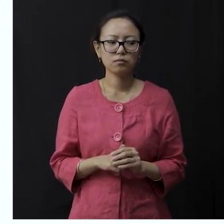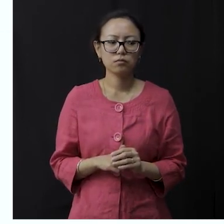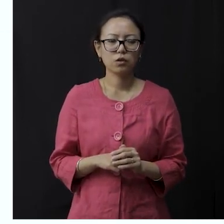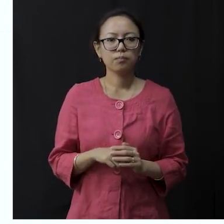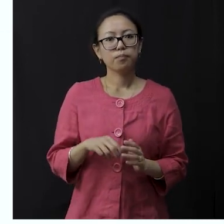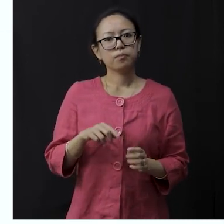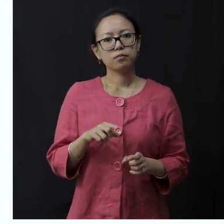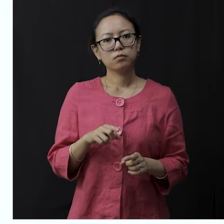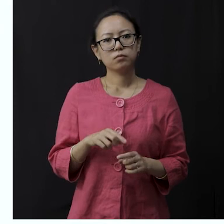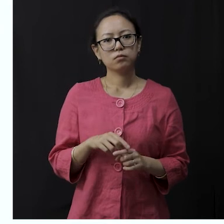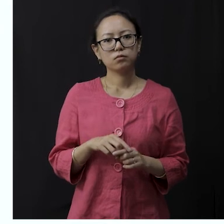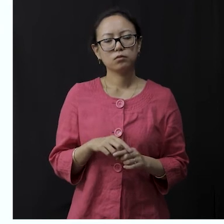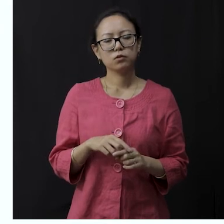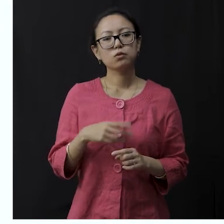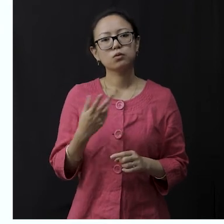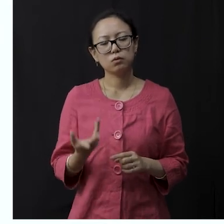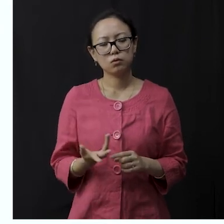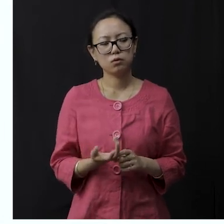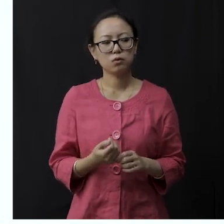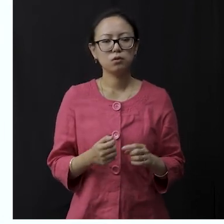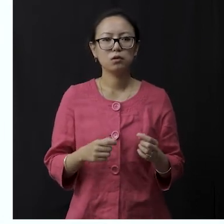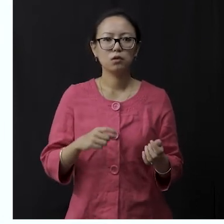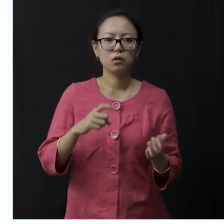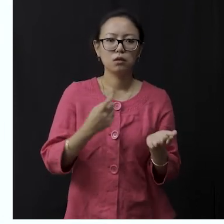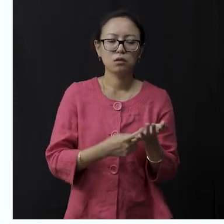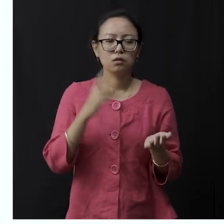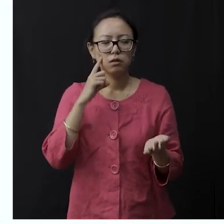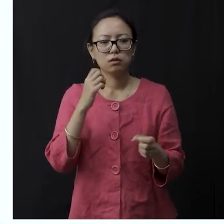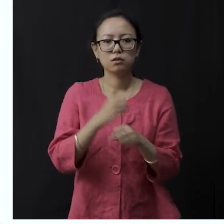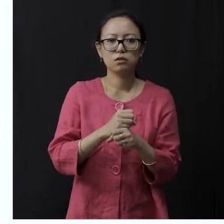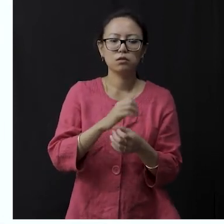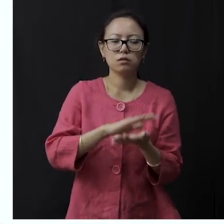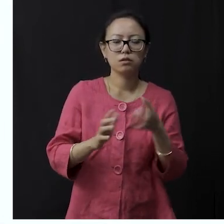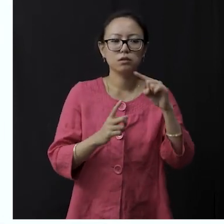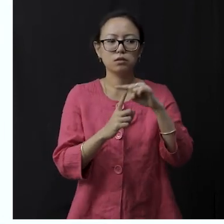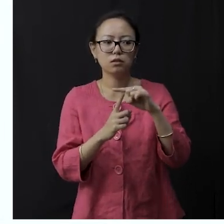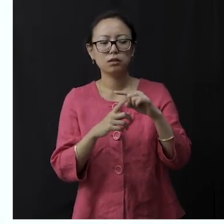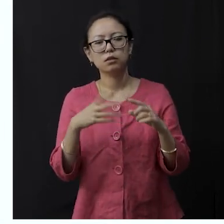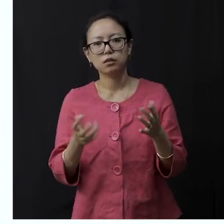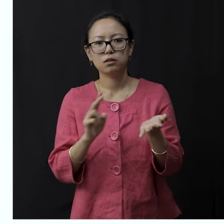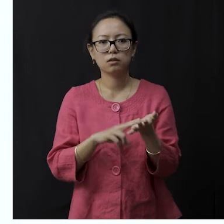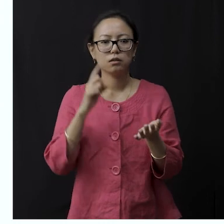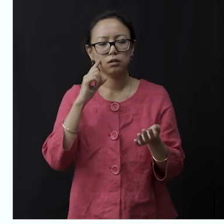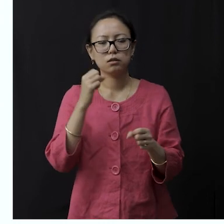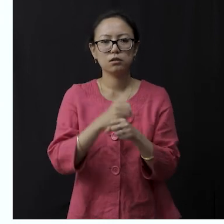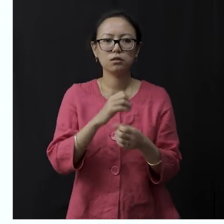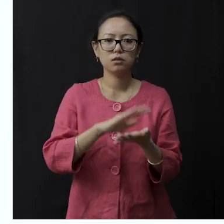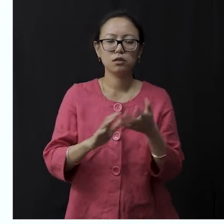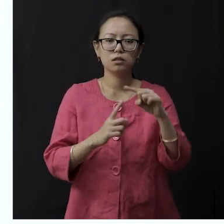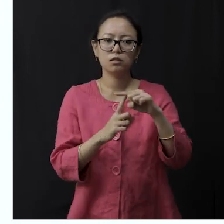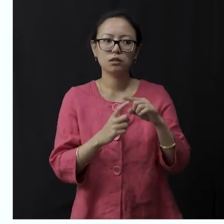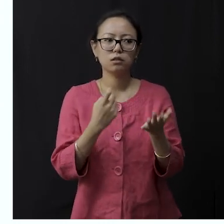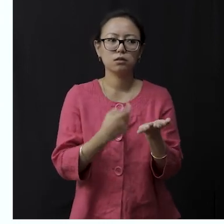rhymes with the night. And the night also rhymes with the right. That means they have similar sound.